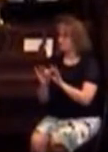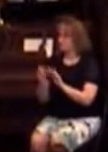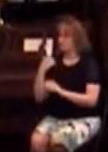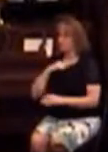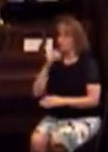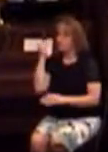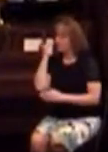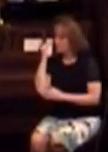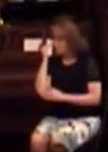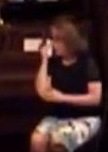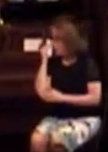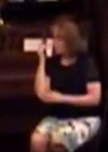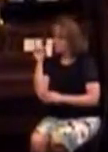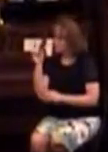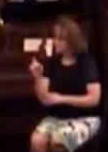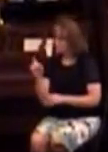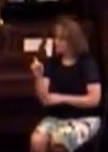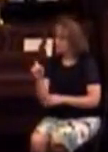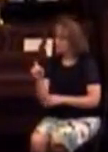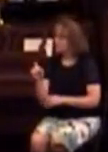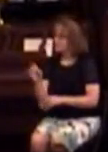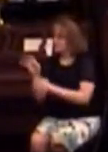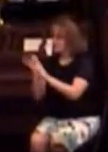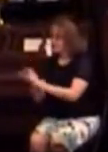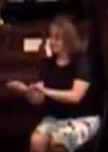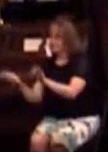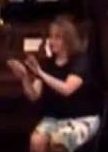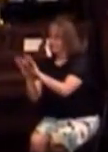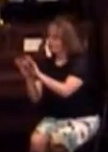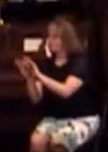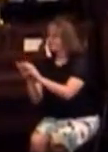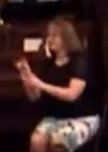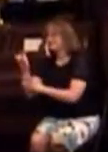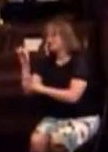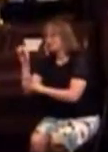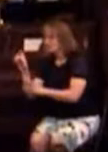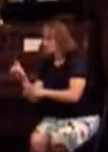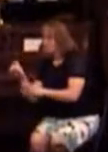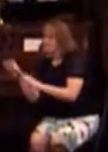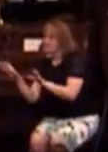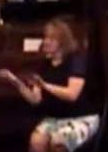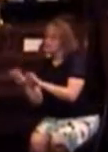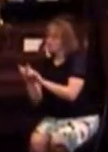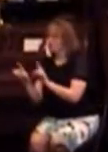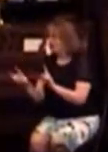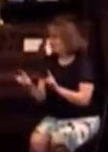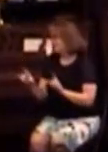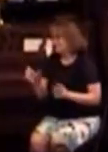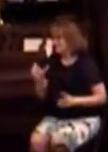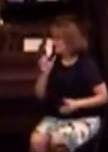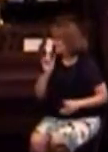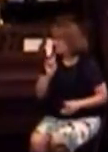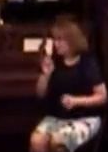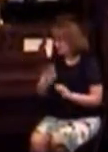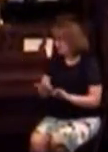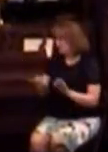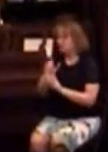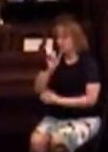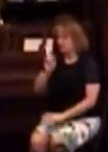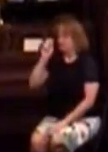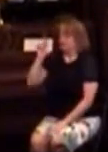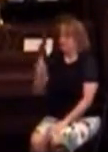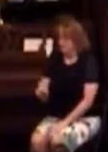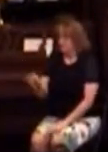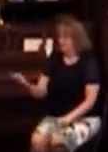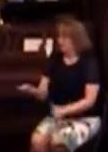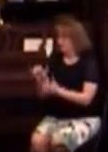not urgent at all. Is it important that you go for a run or you exercise or you do something? Yes, but I don't have to do that, and